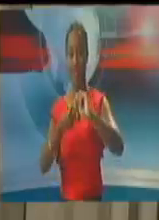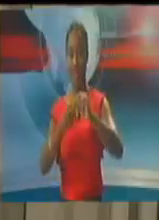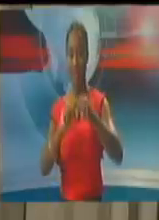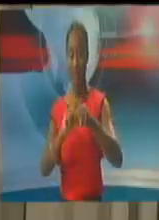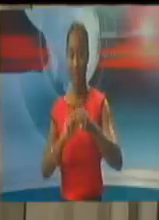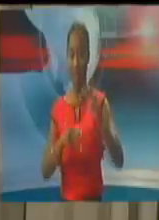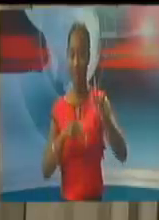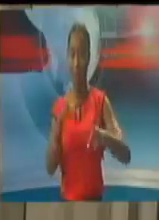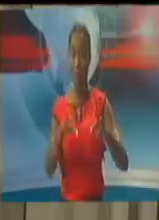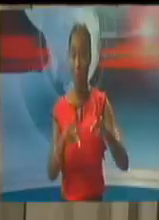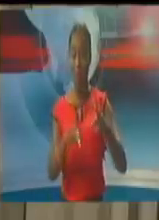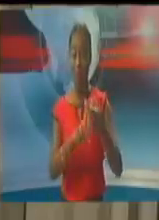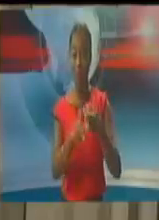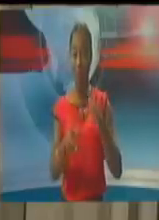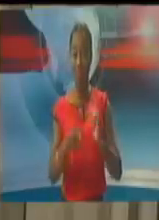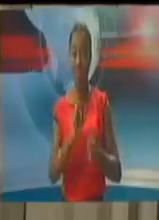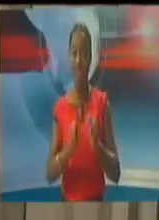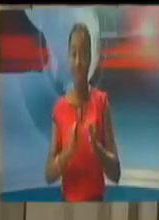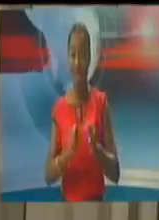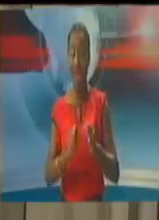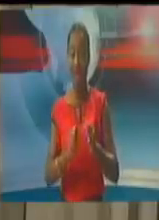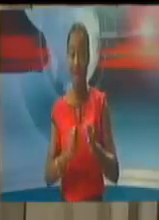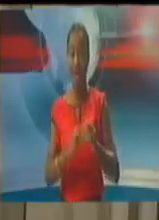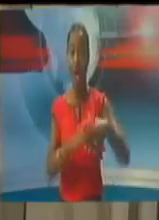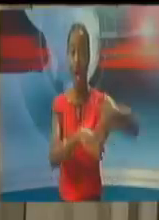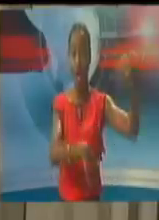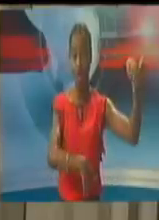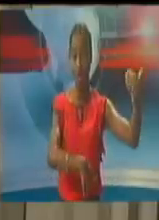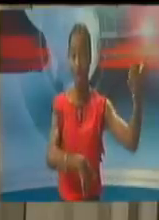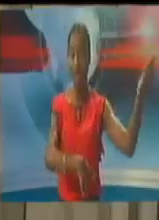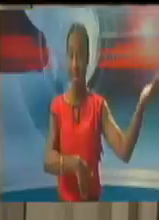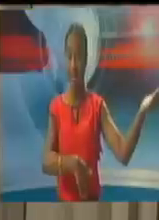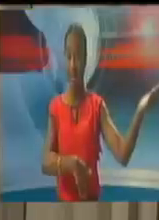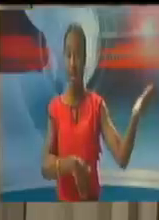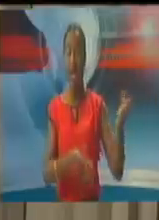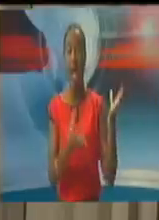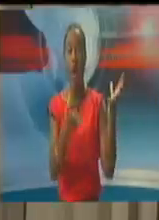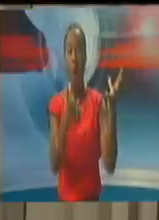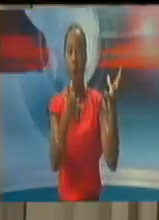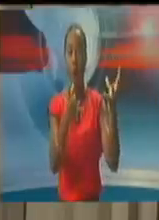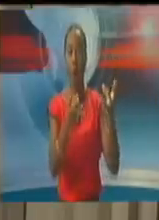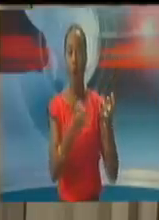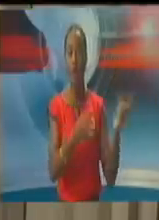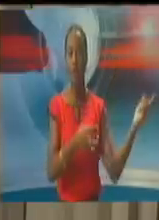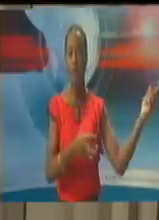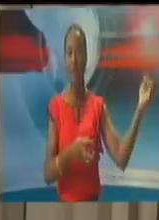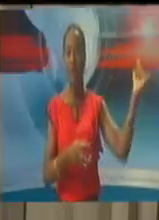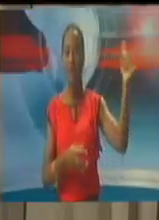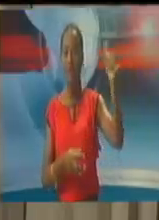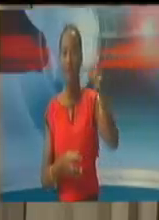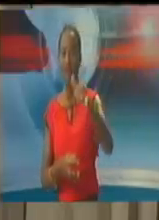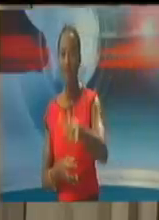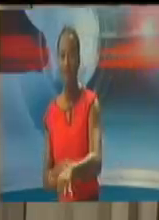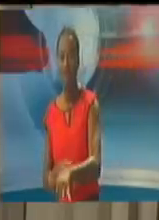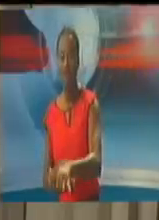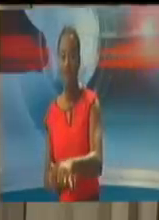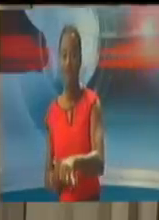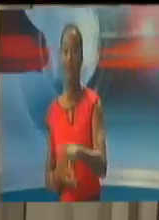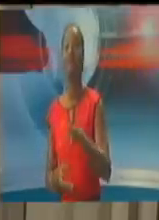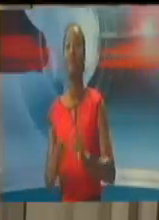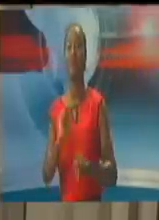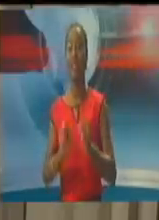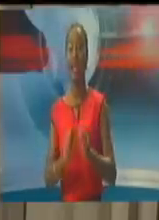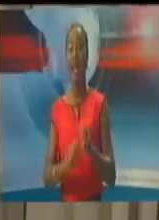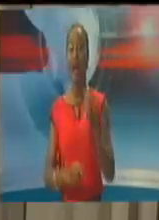region, across this Western Hemisphere now, who want to come back home. Understand